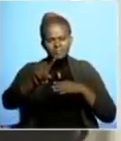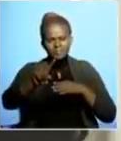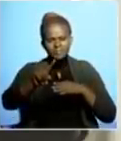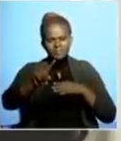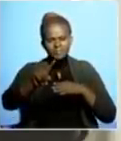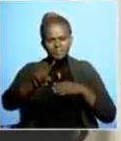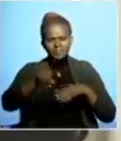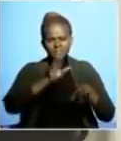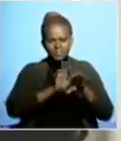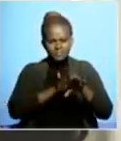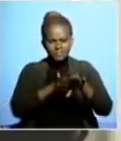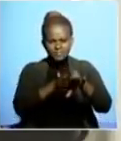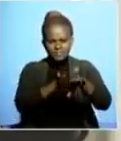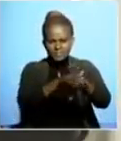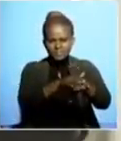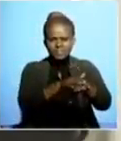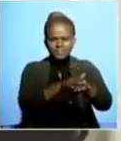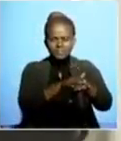They are chased.